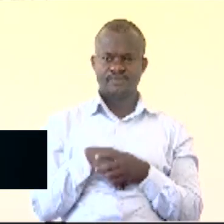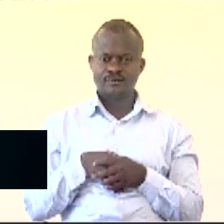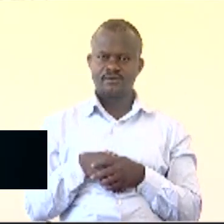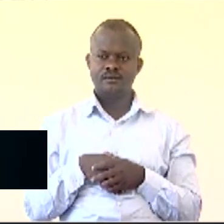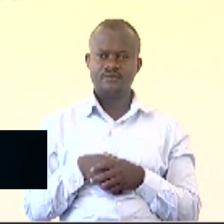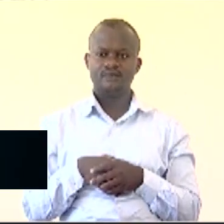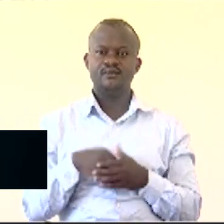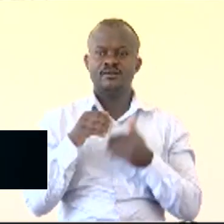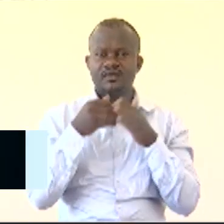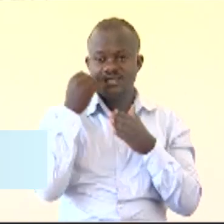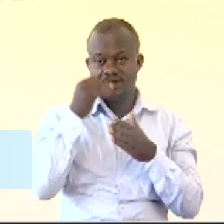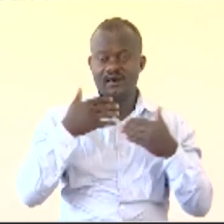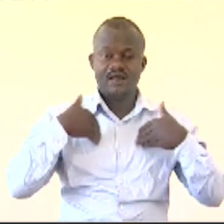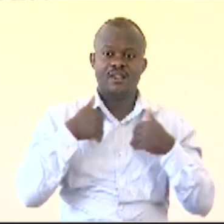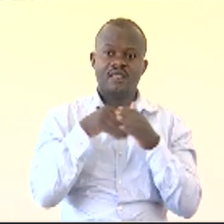Then if a healthy person